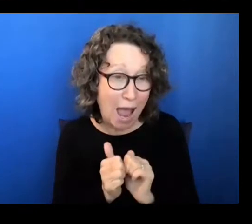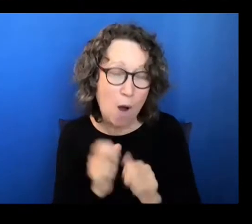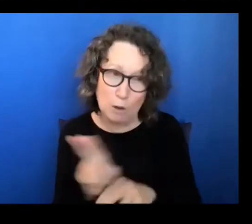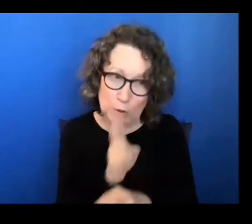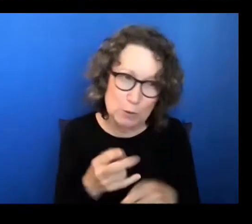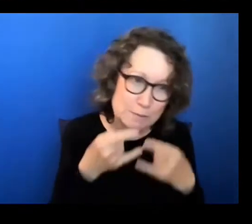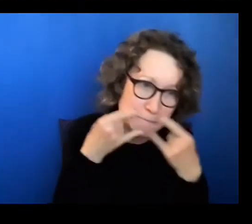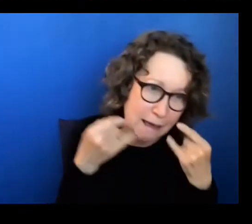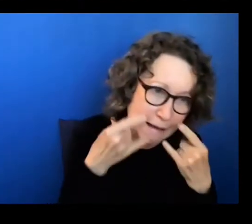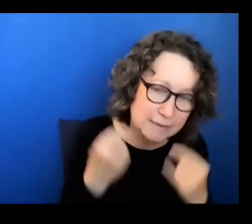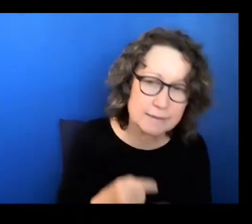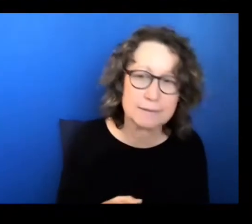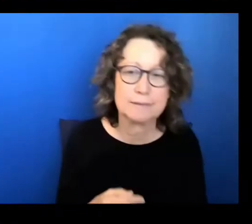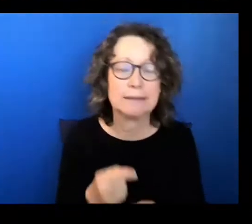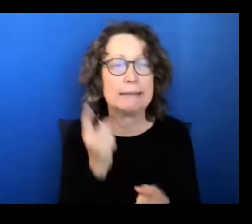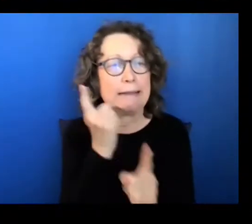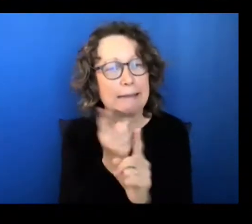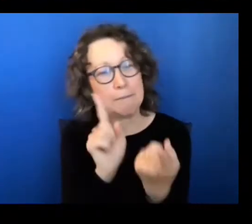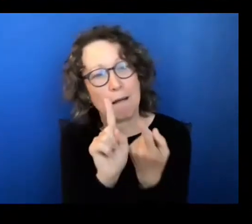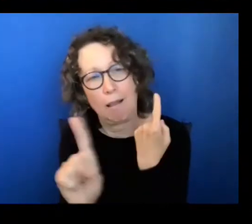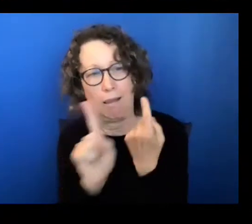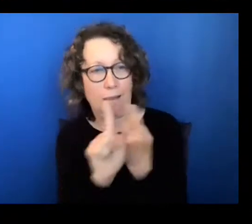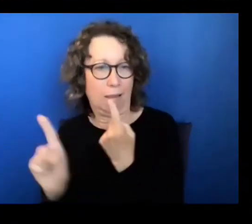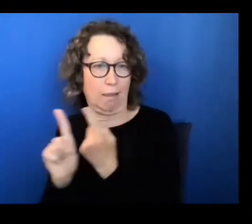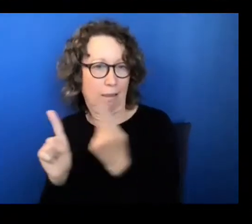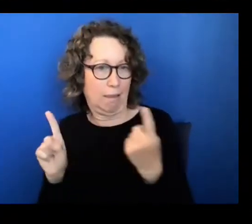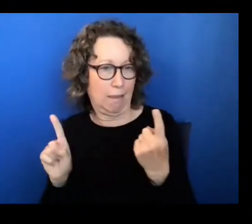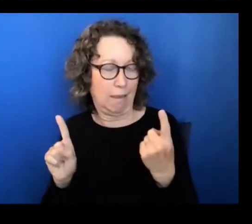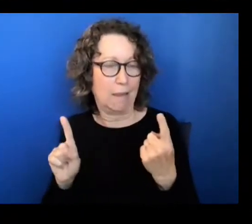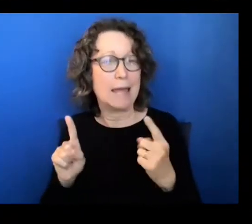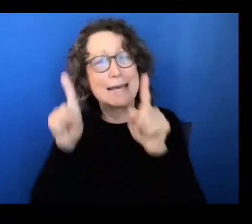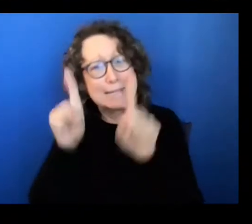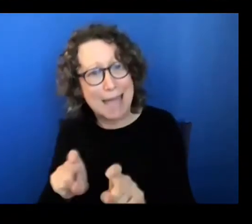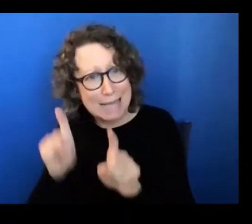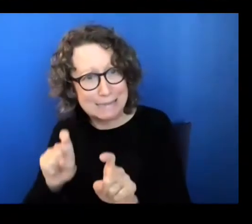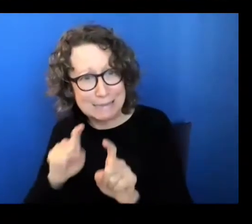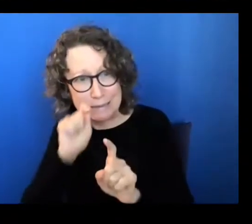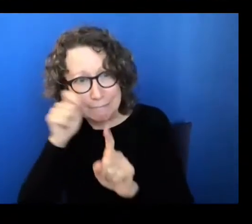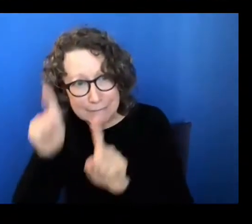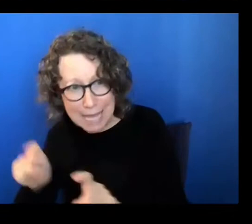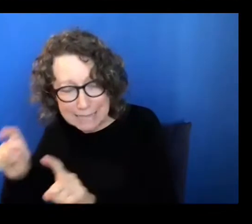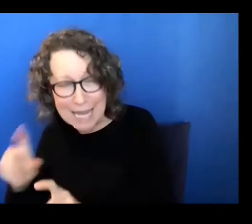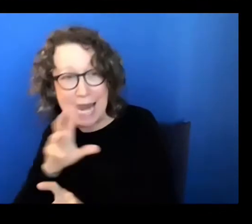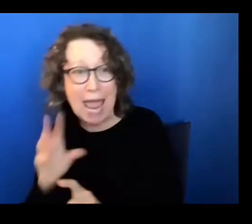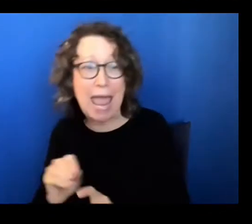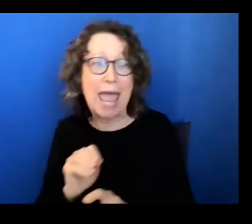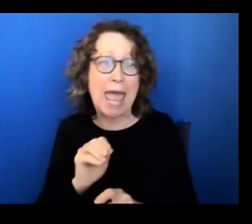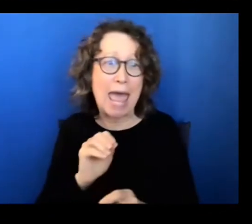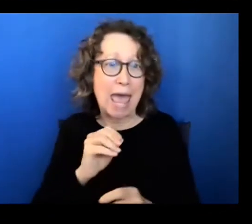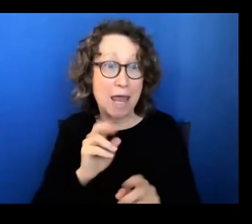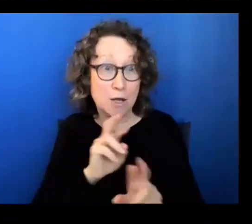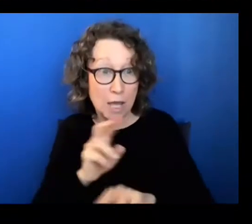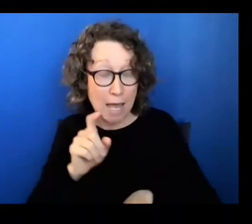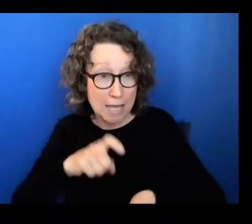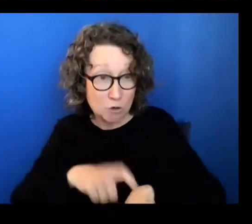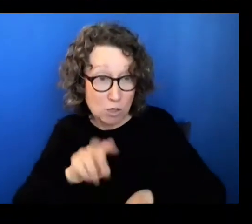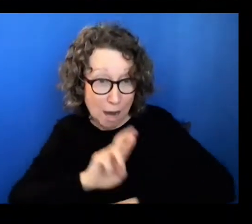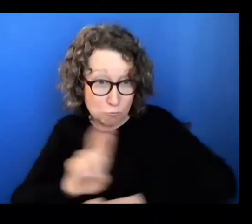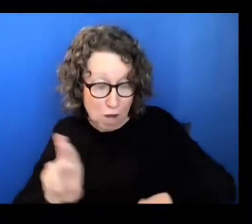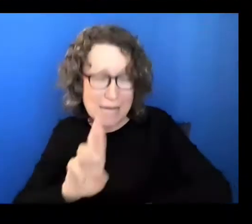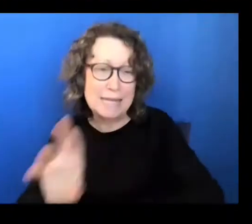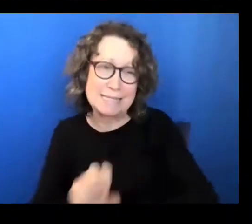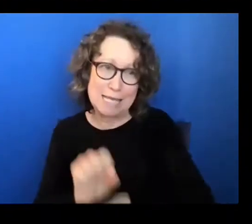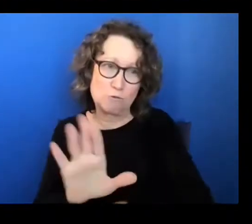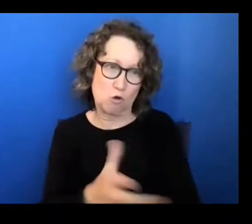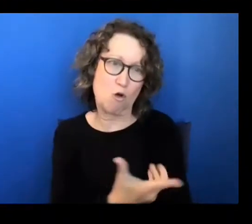mask, maintain social distance, get tested, and definitely schedule your vaccine